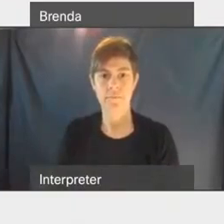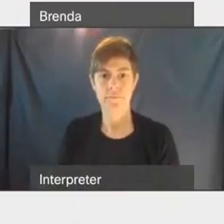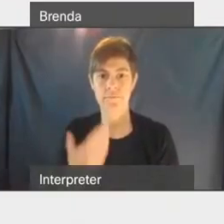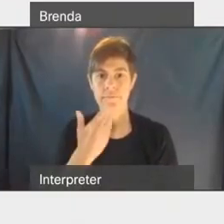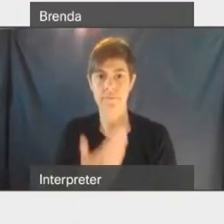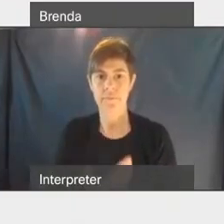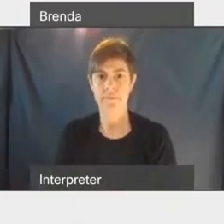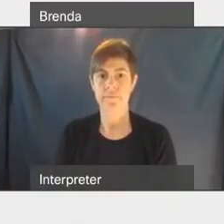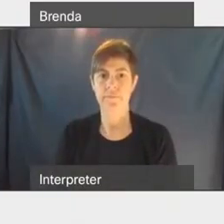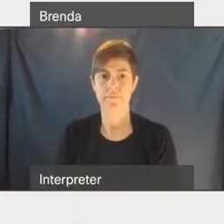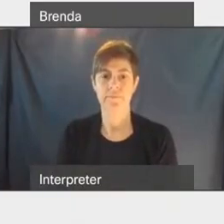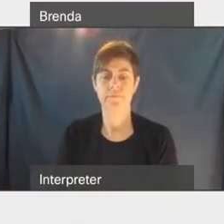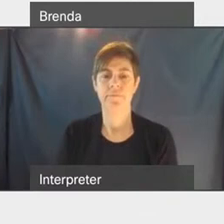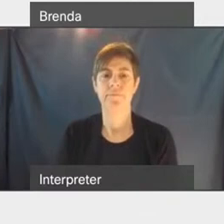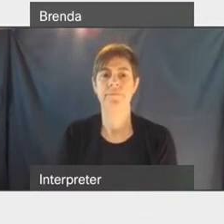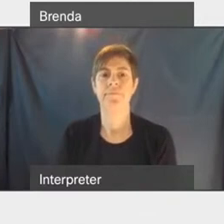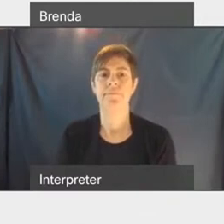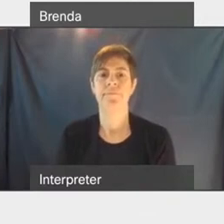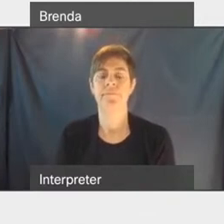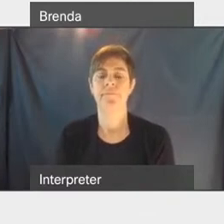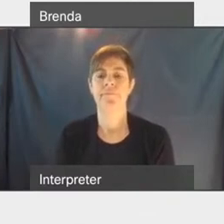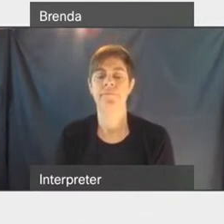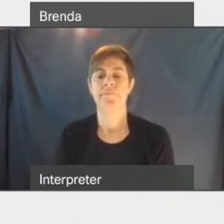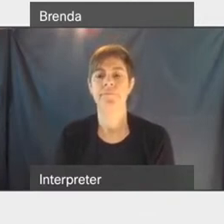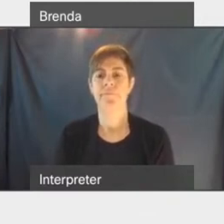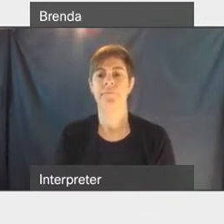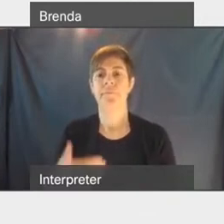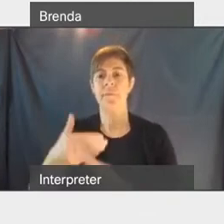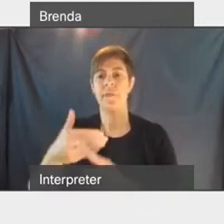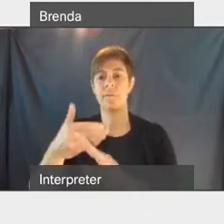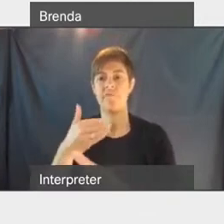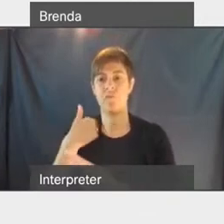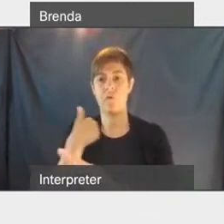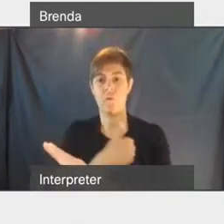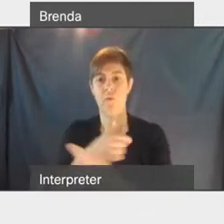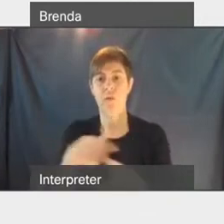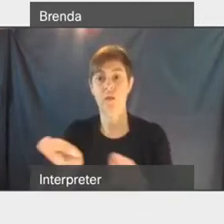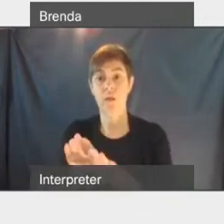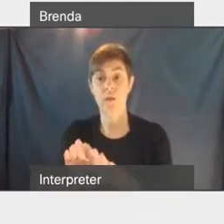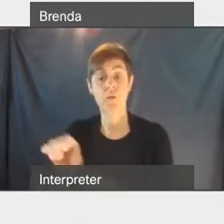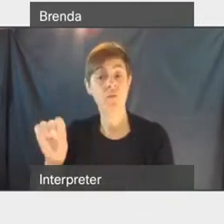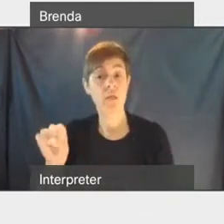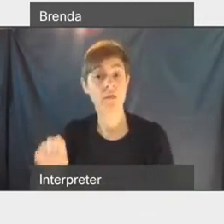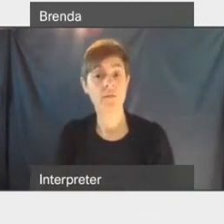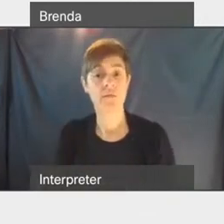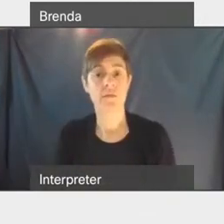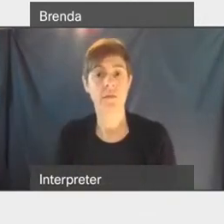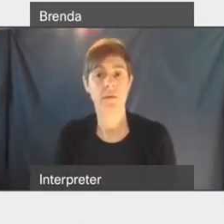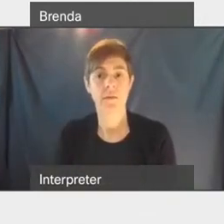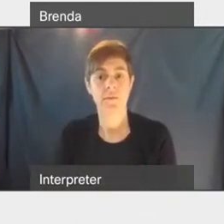Thank you very much. Before we wrap up, I do, yes.